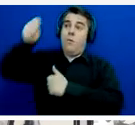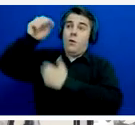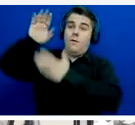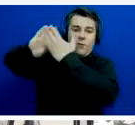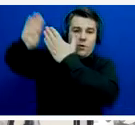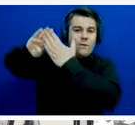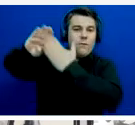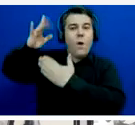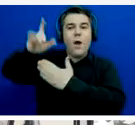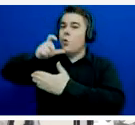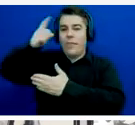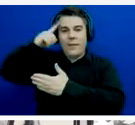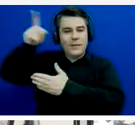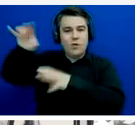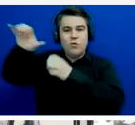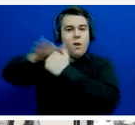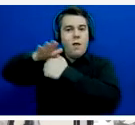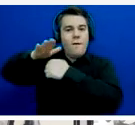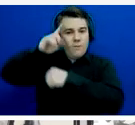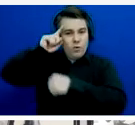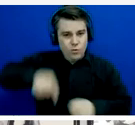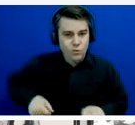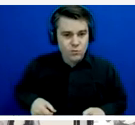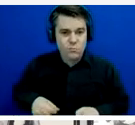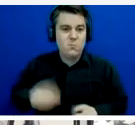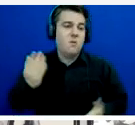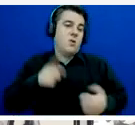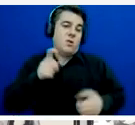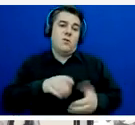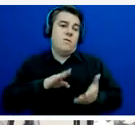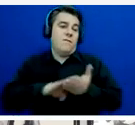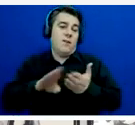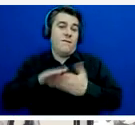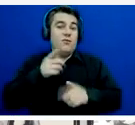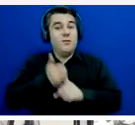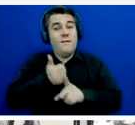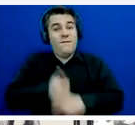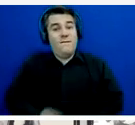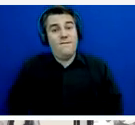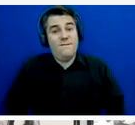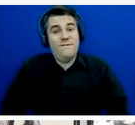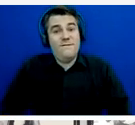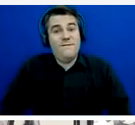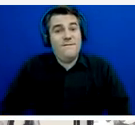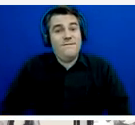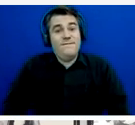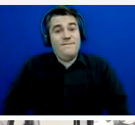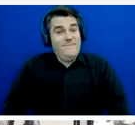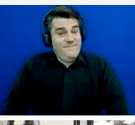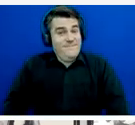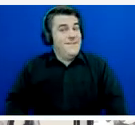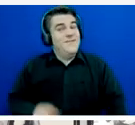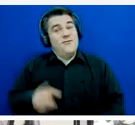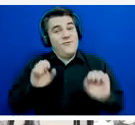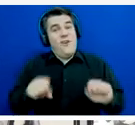they didn't do enough for you. Maybe you need to forgive yourself because you could have